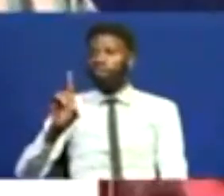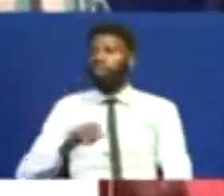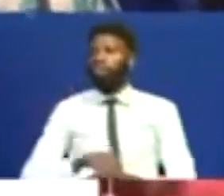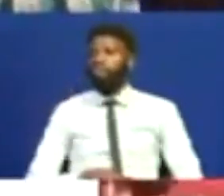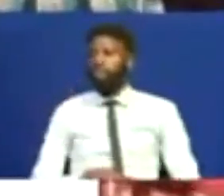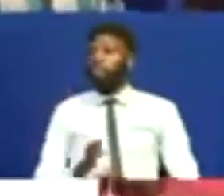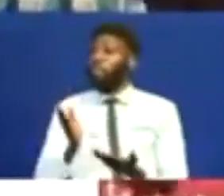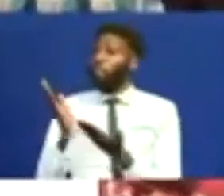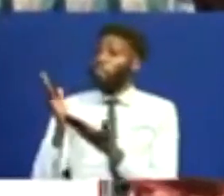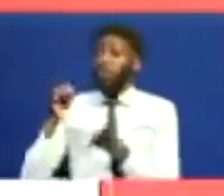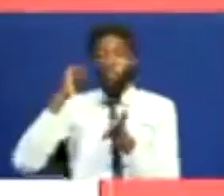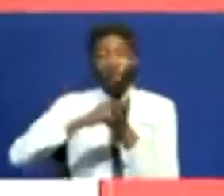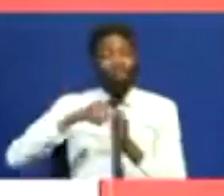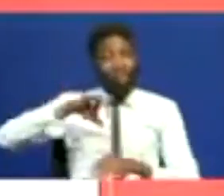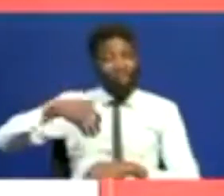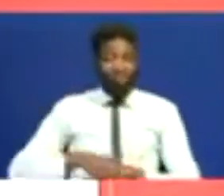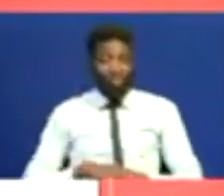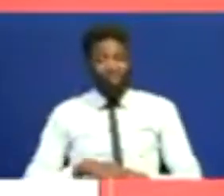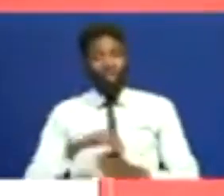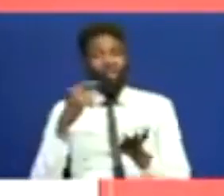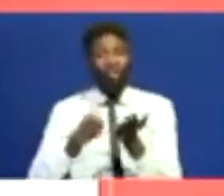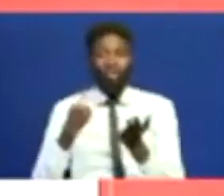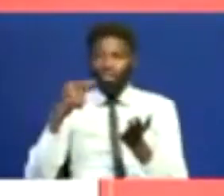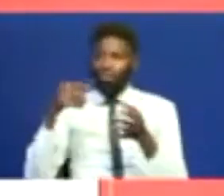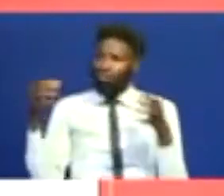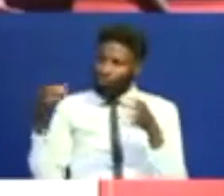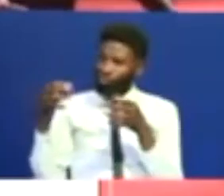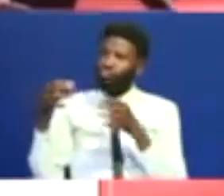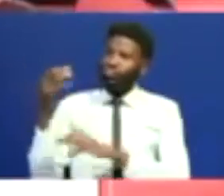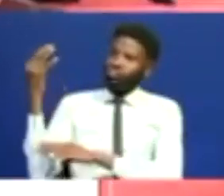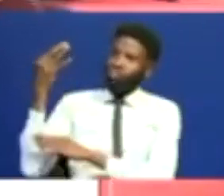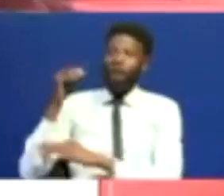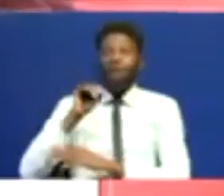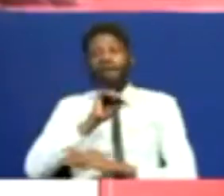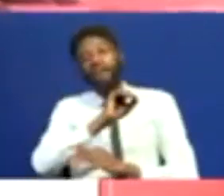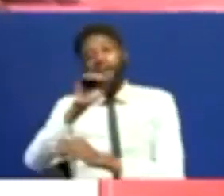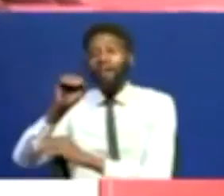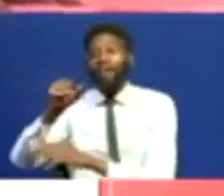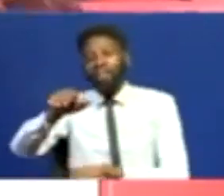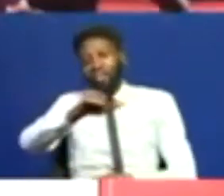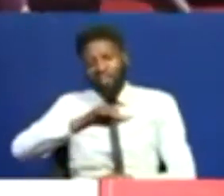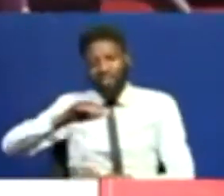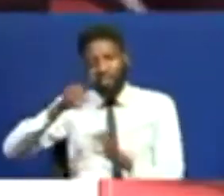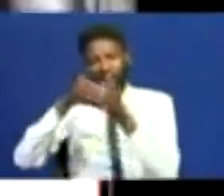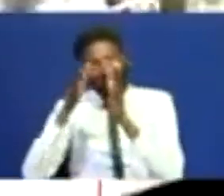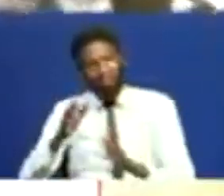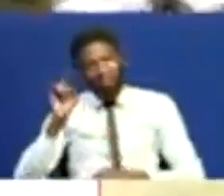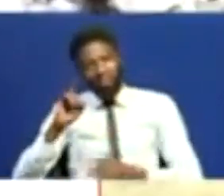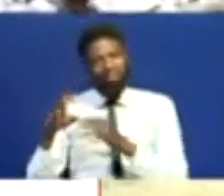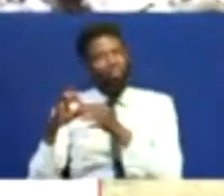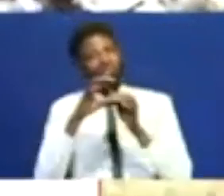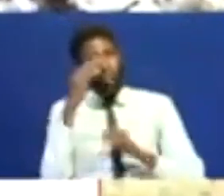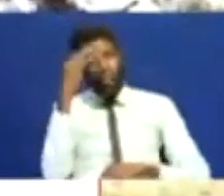In Makueni County, a group of gospel ministers has urged area leaders to unite for the sake of development.